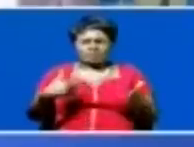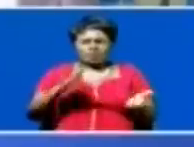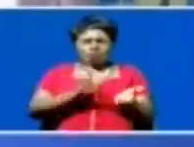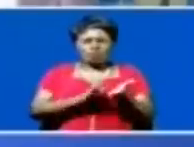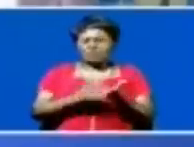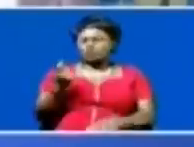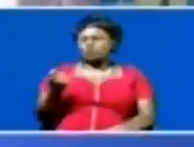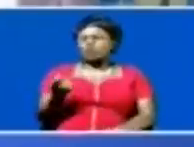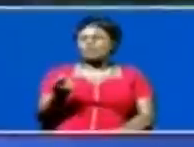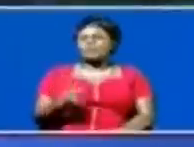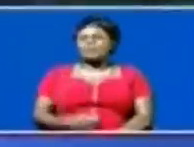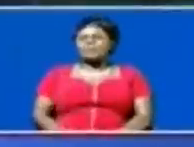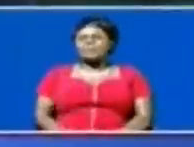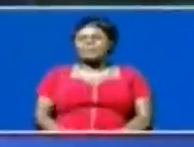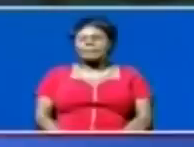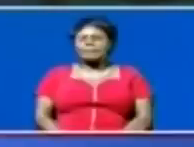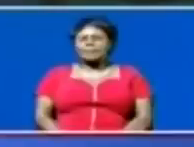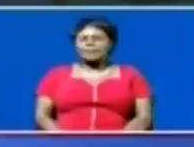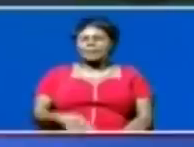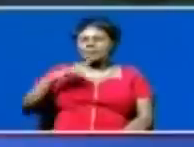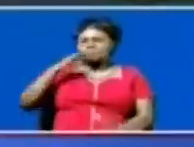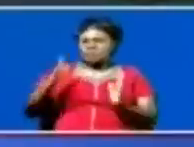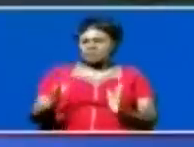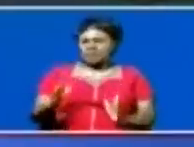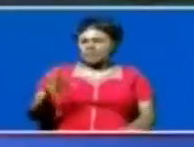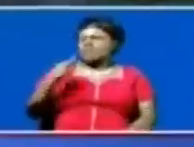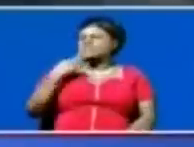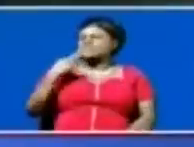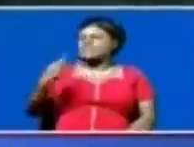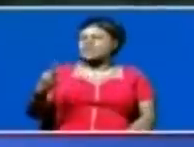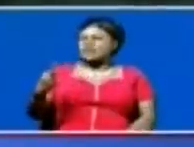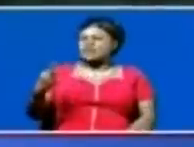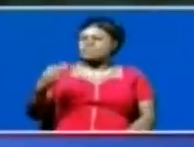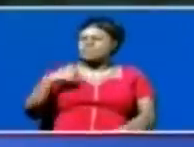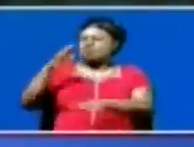let you go. Mr. Speaker, sir, we were 304.